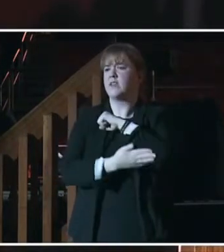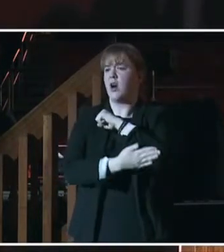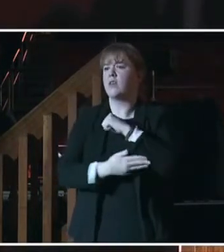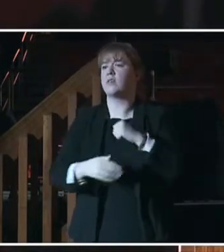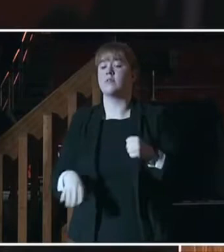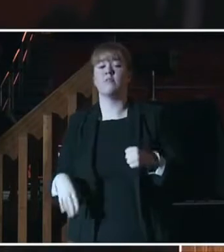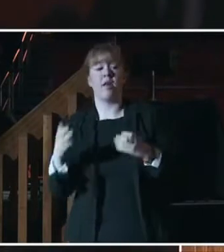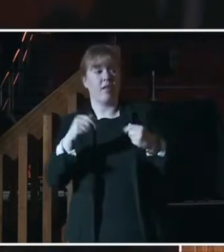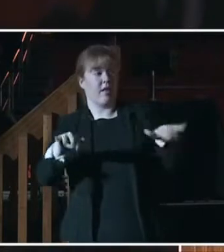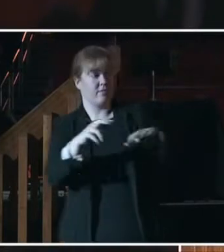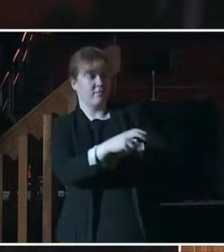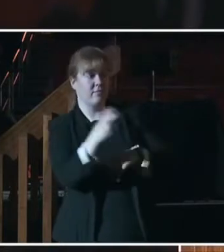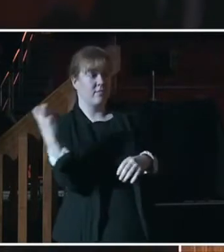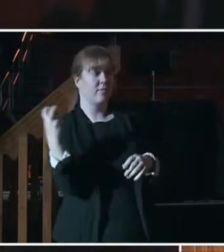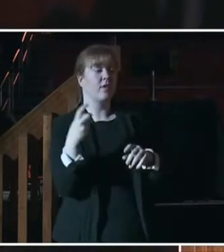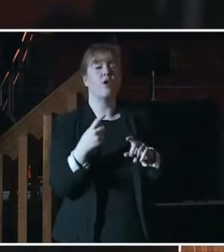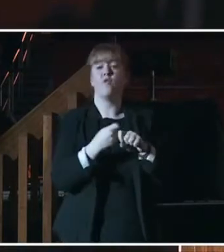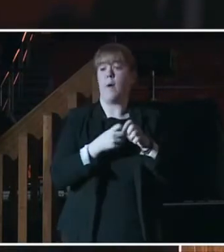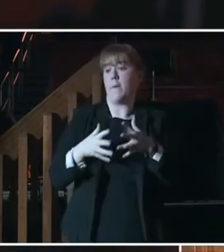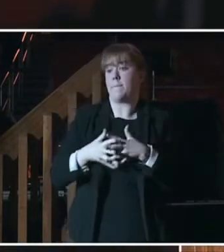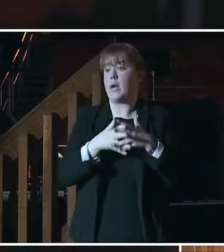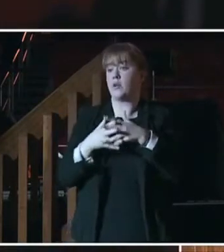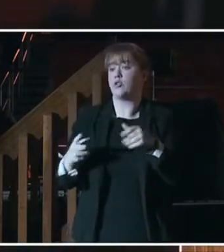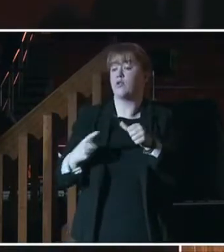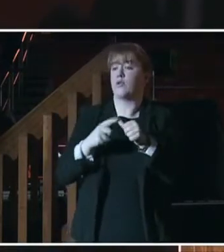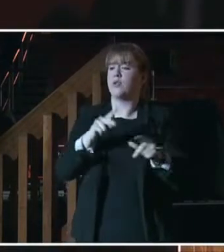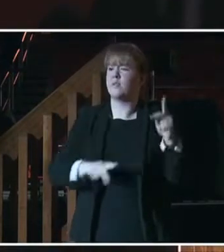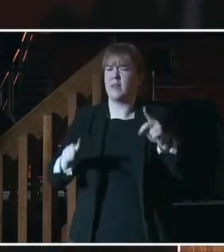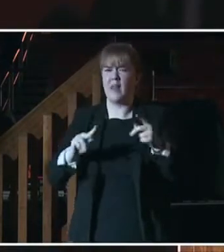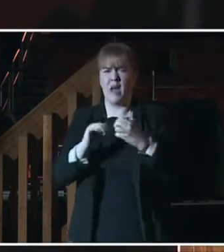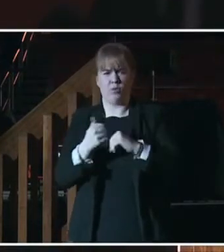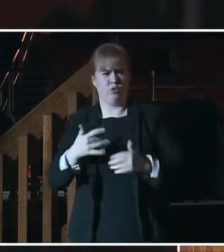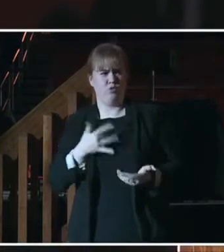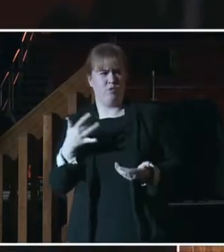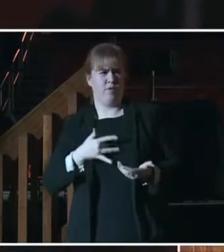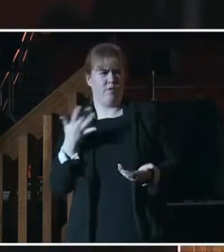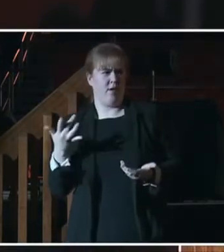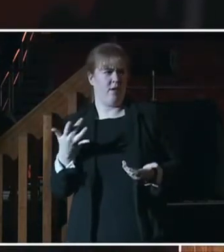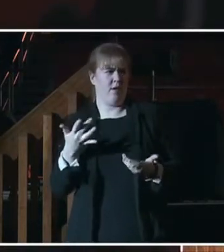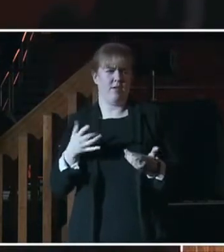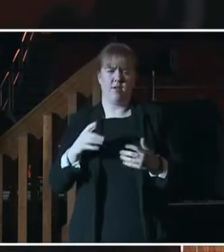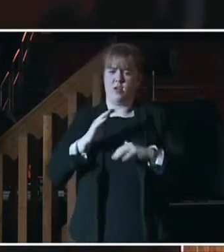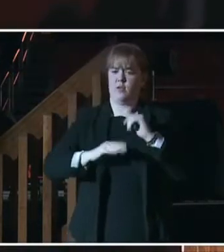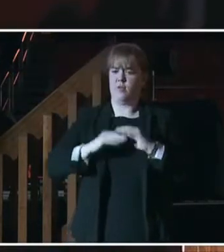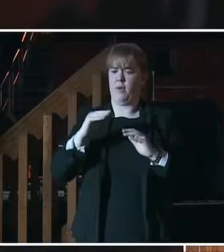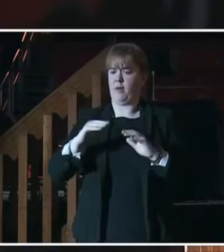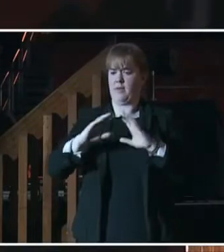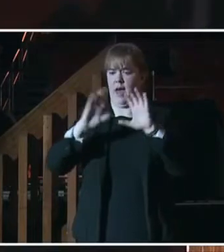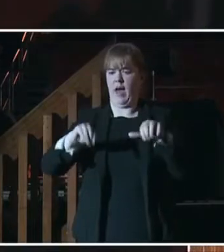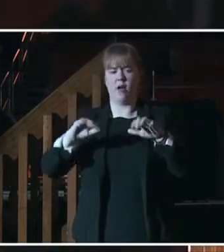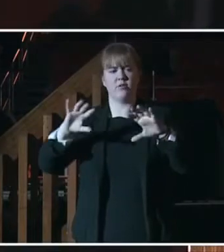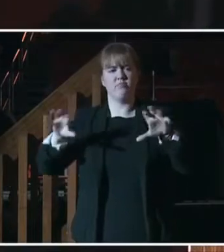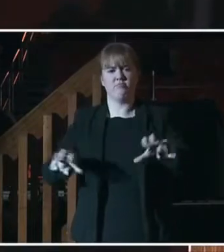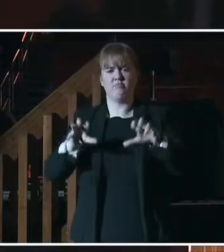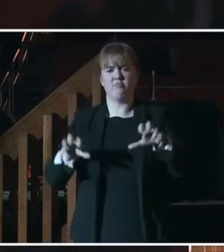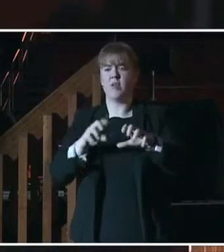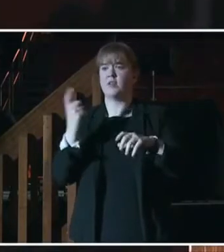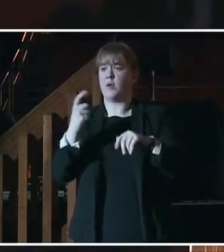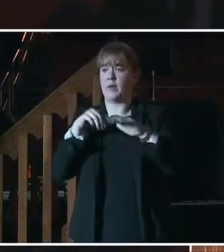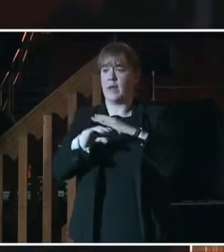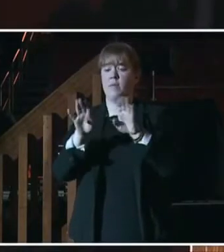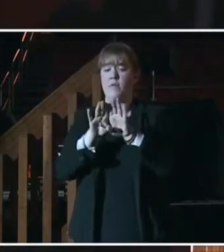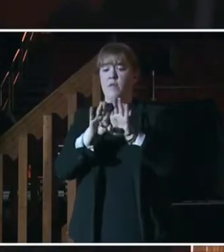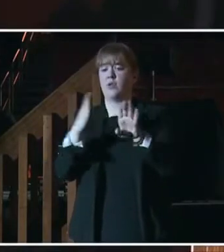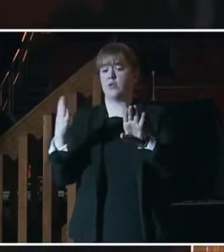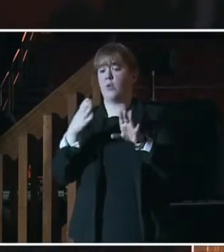of land from America's indigenous people, how would you feel if you built a magnificent mansion and somebody came in the front door, you left